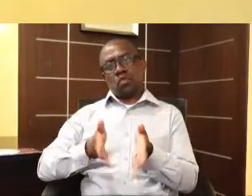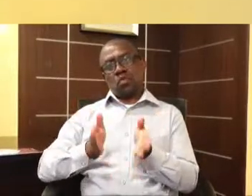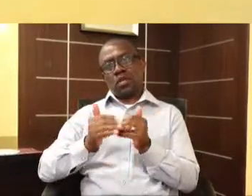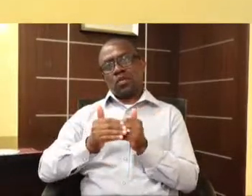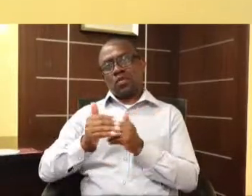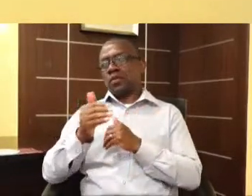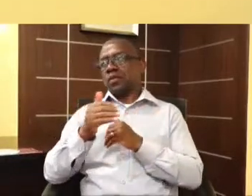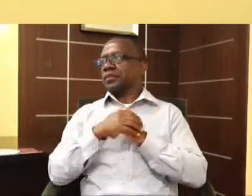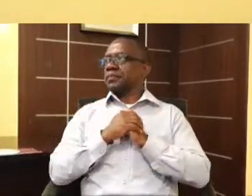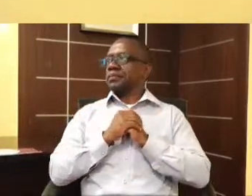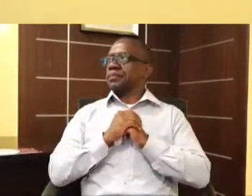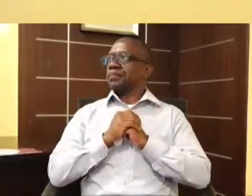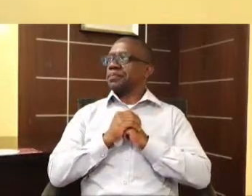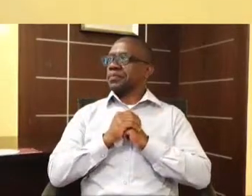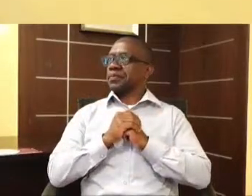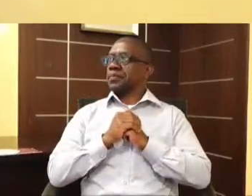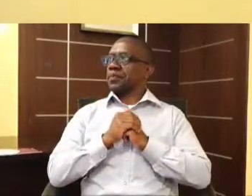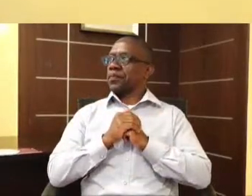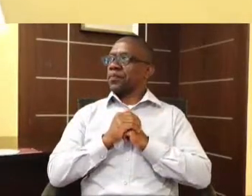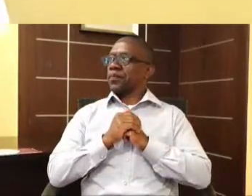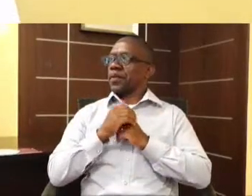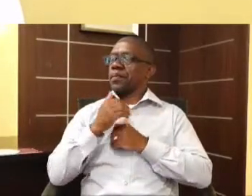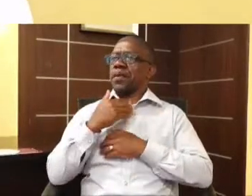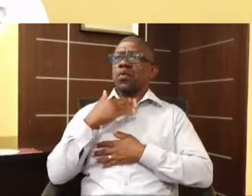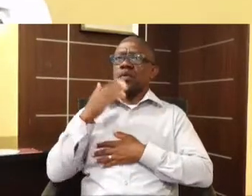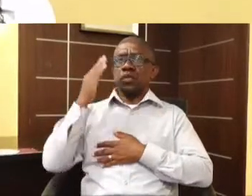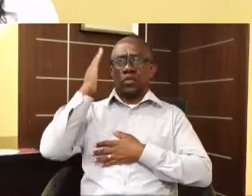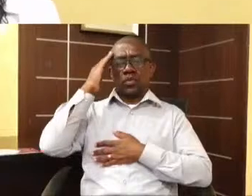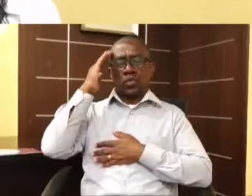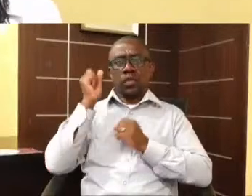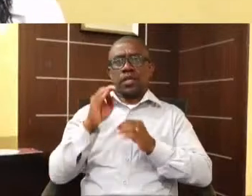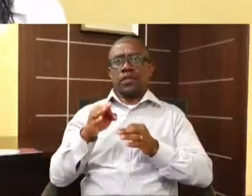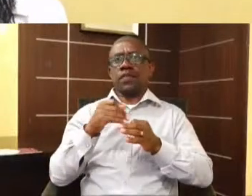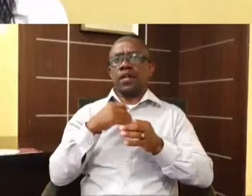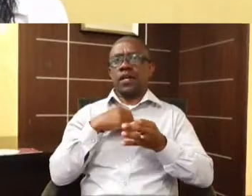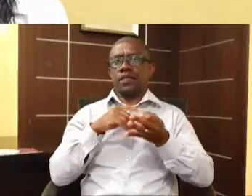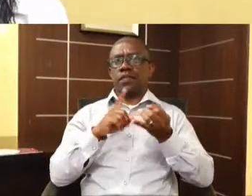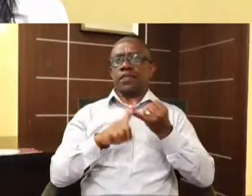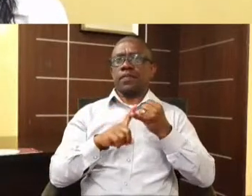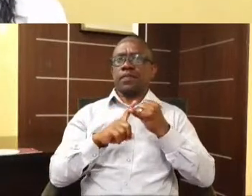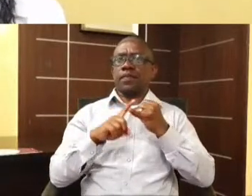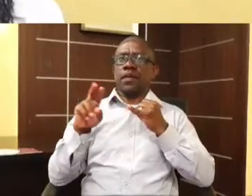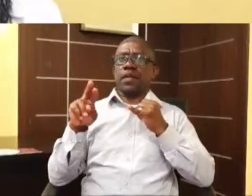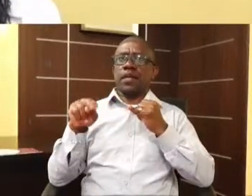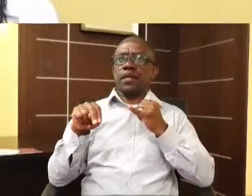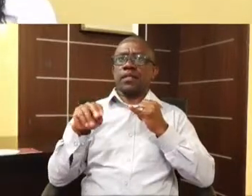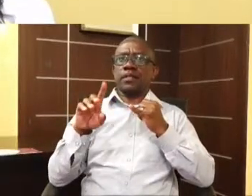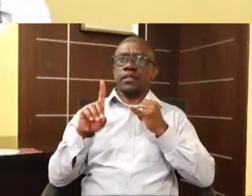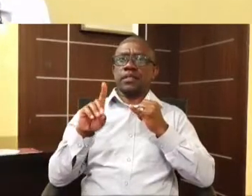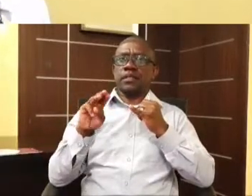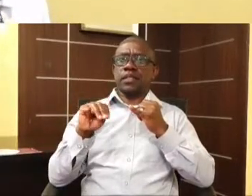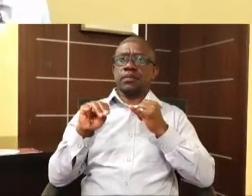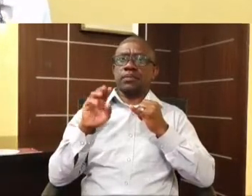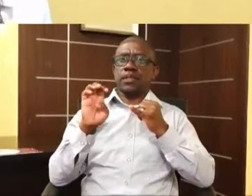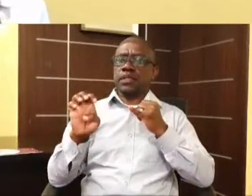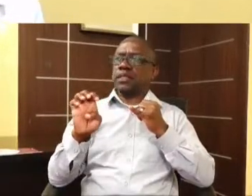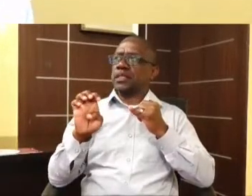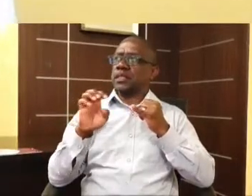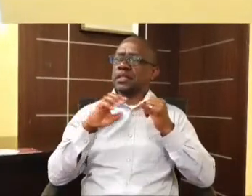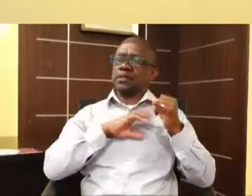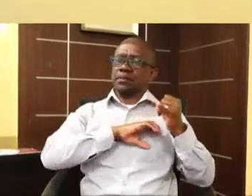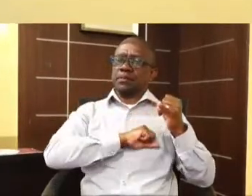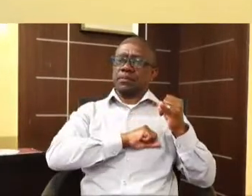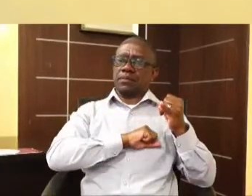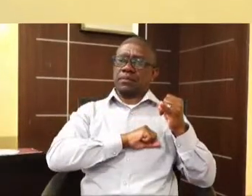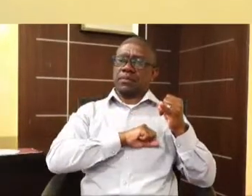want to know whether the NDMA has told us we just chill a little.